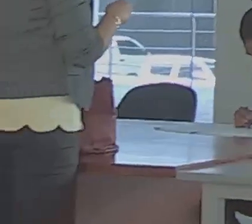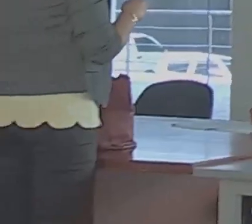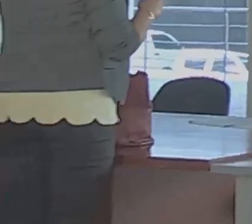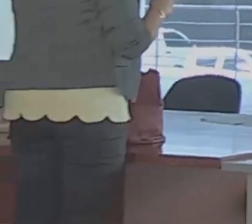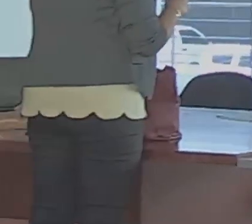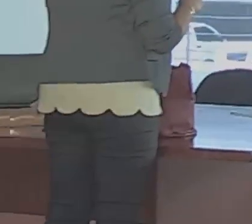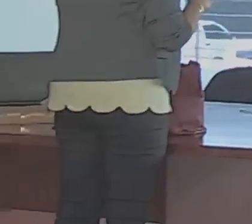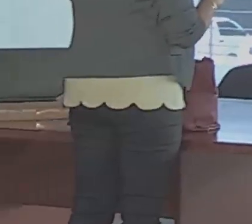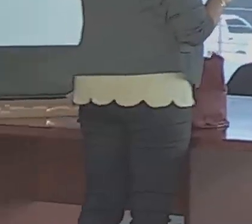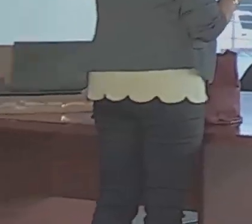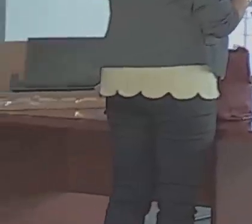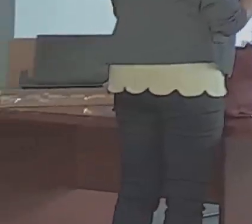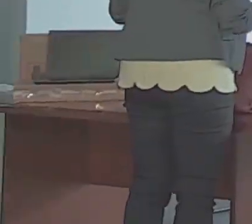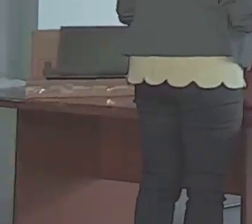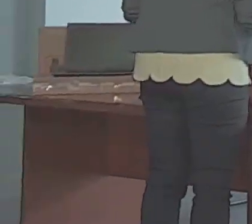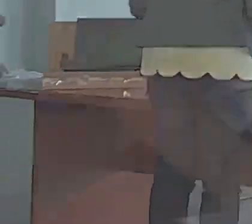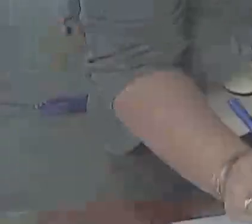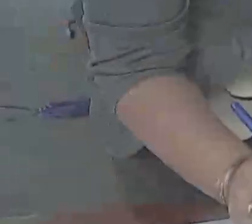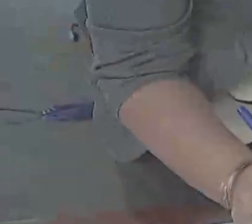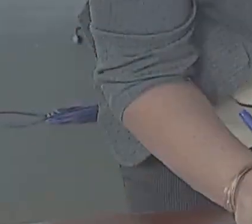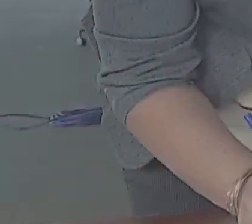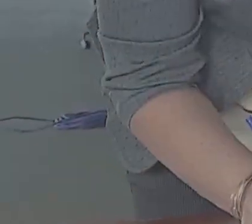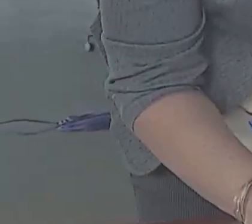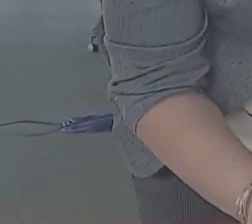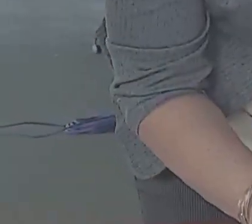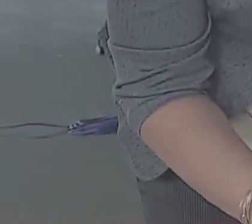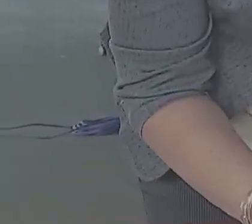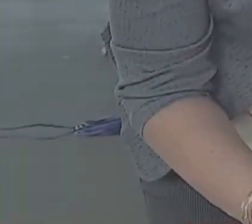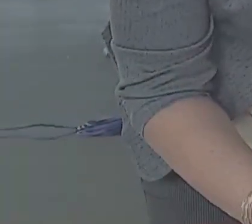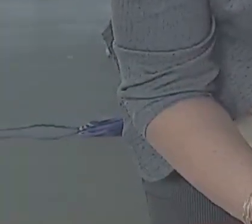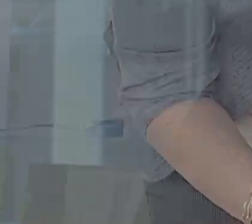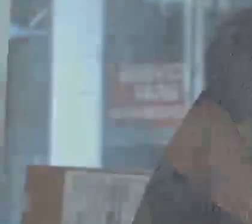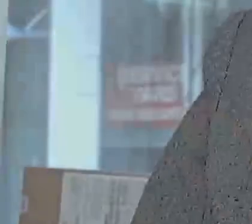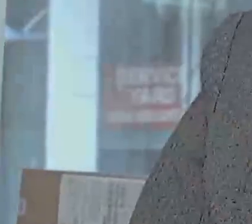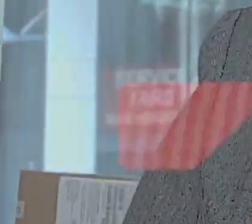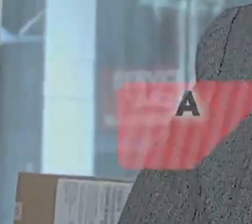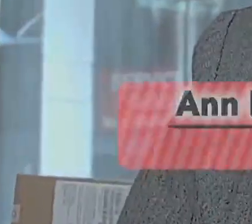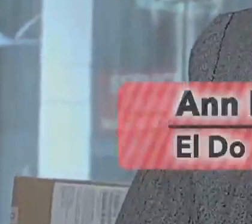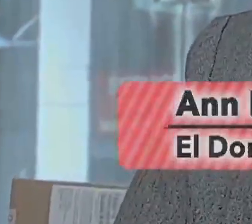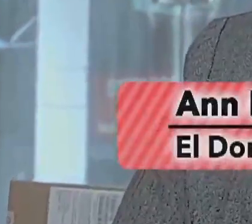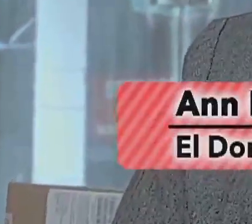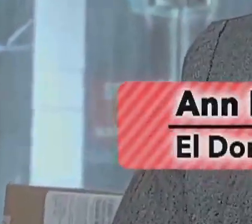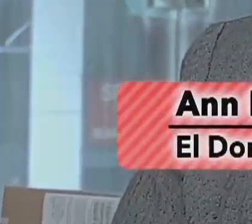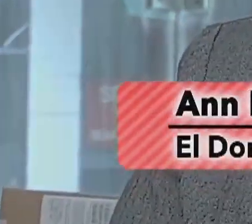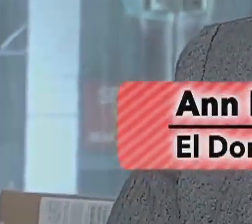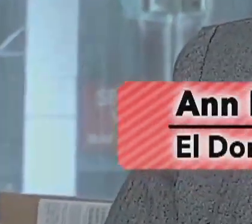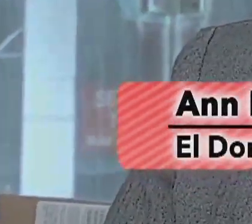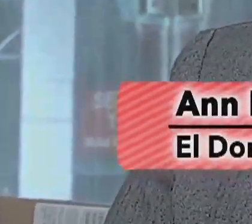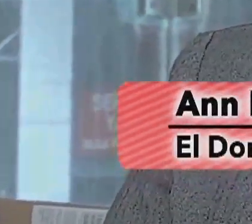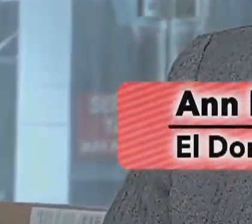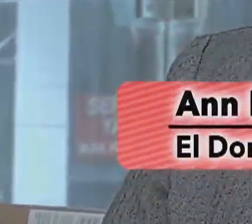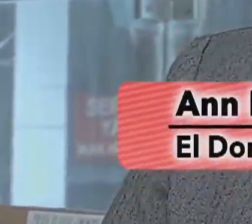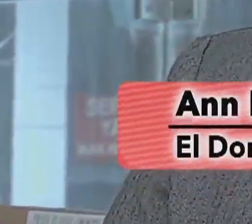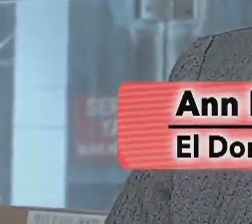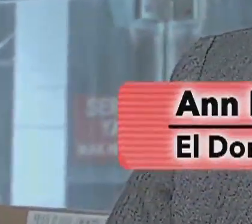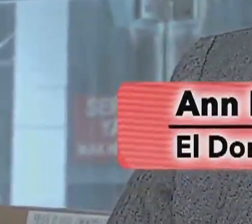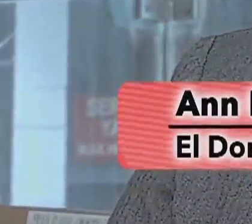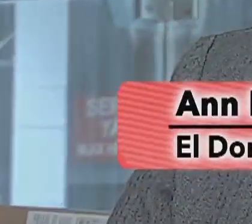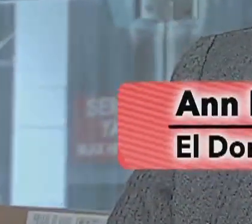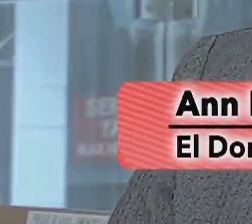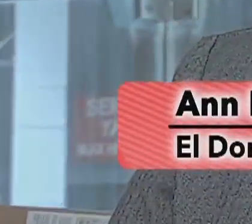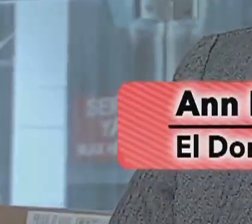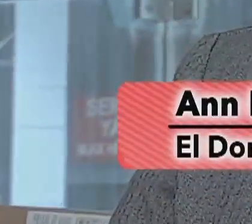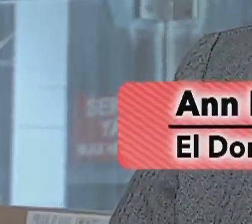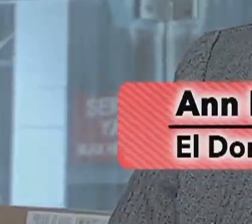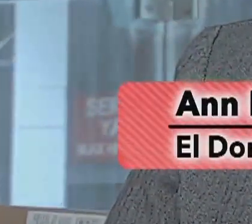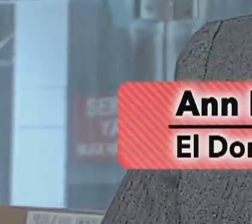of receiving these laptops on behalf of my students, and thanks so much to the Ministry of Education, and I look forward to working with my students to ensure